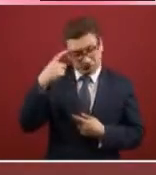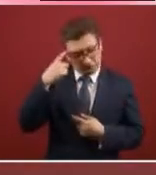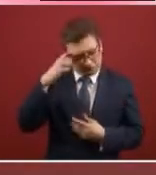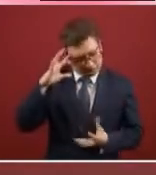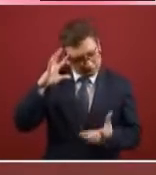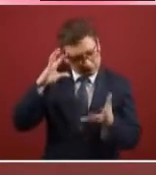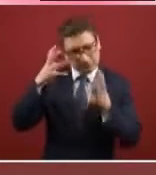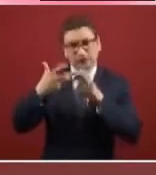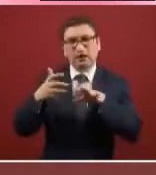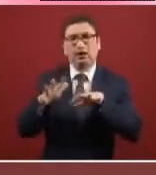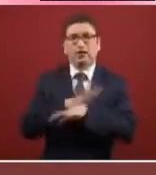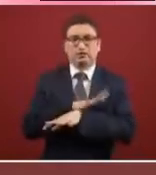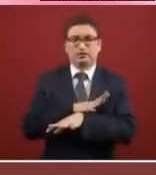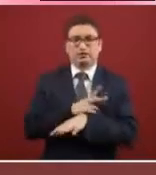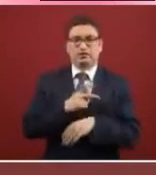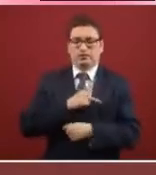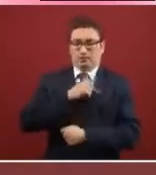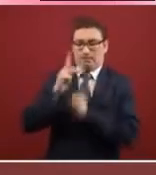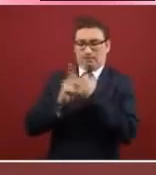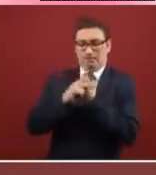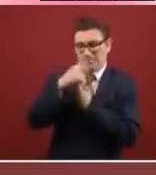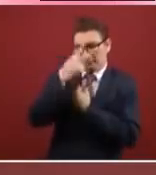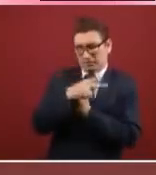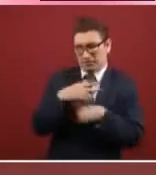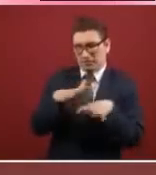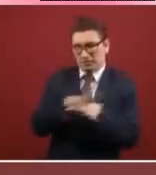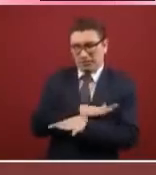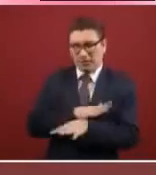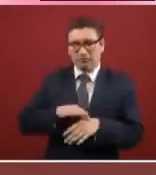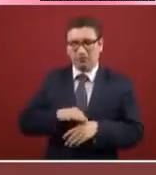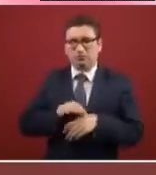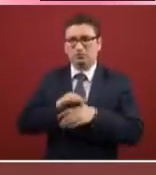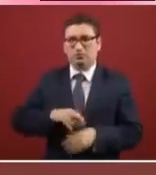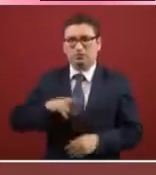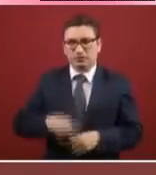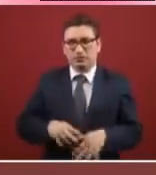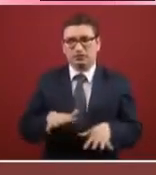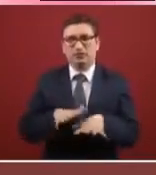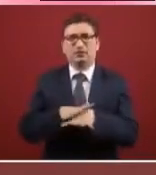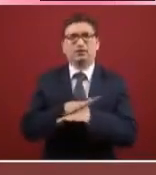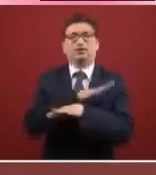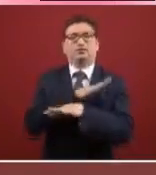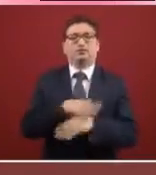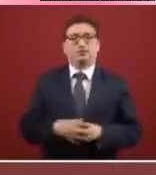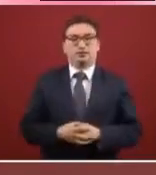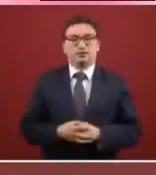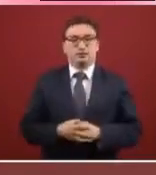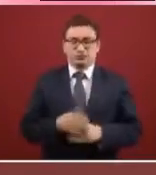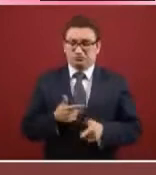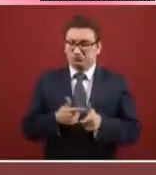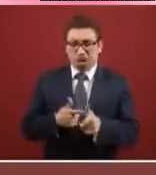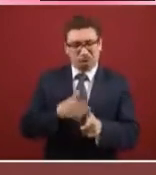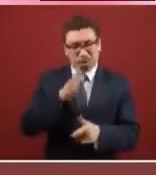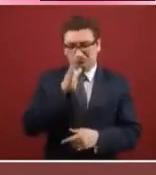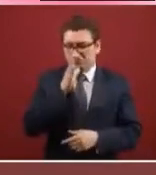What about es otro this? País. This es a otra new realidad. Mentality. It's a new reality. It's a new ya country. No se puede seguir and you can no